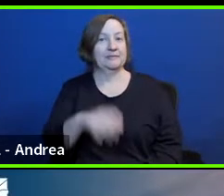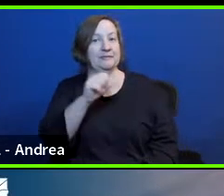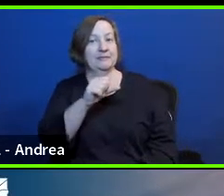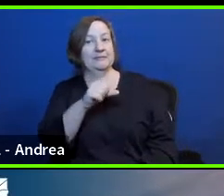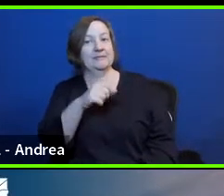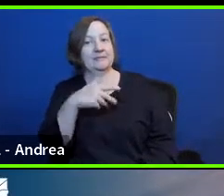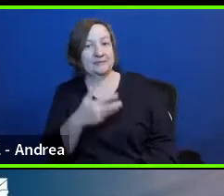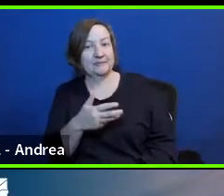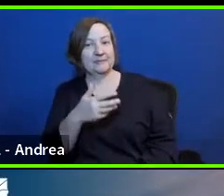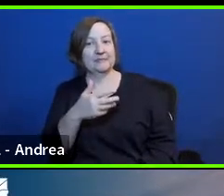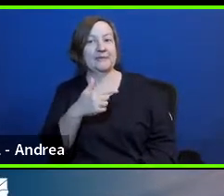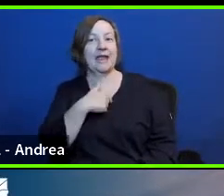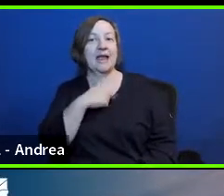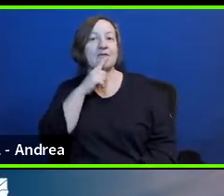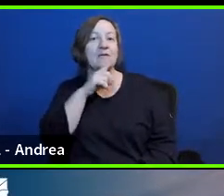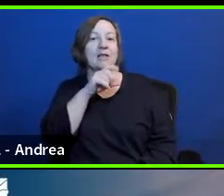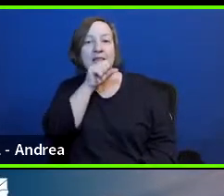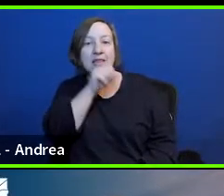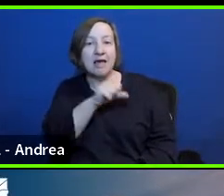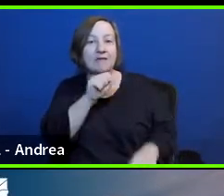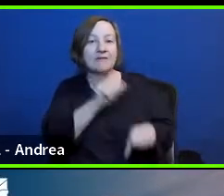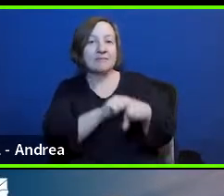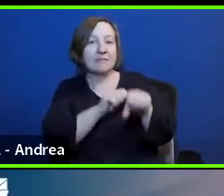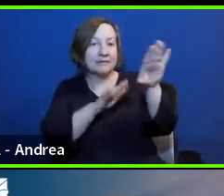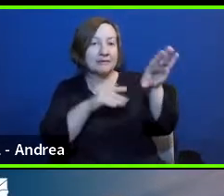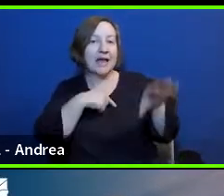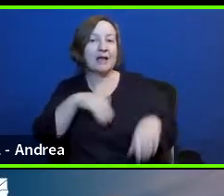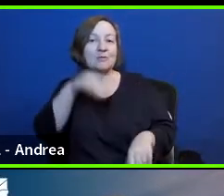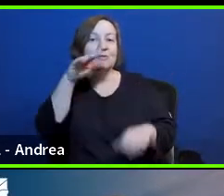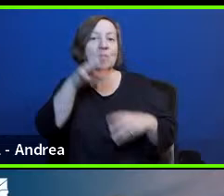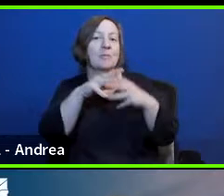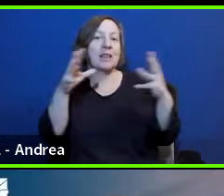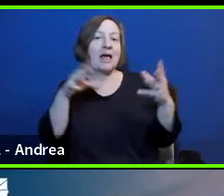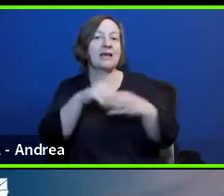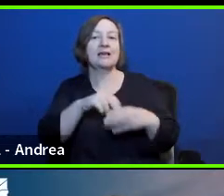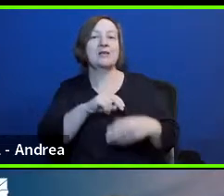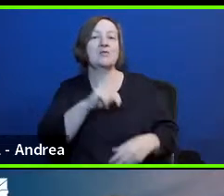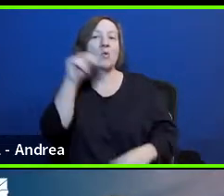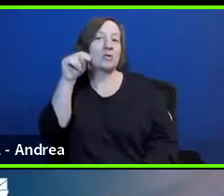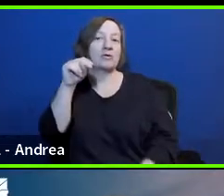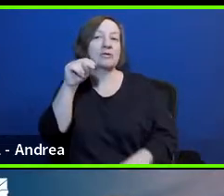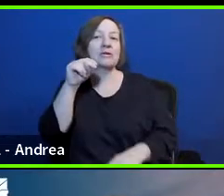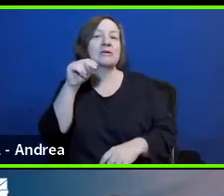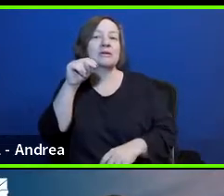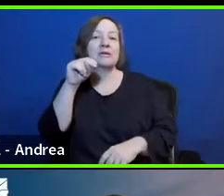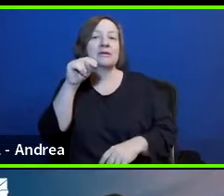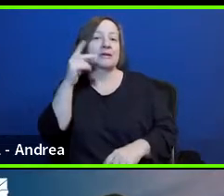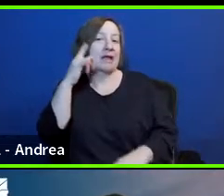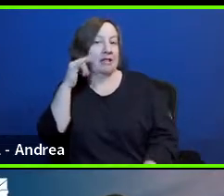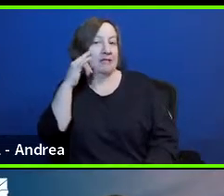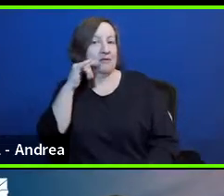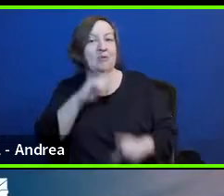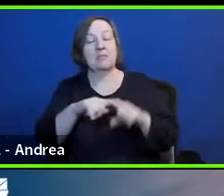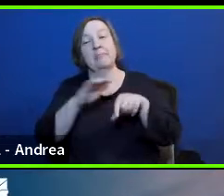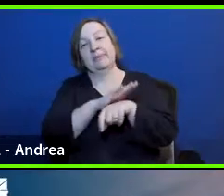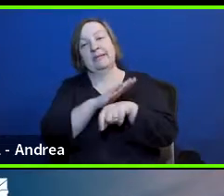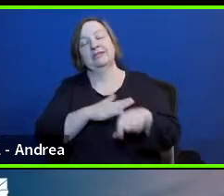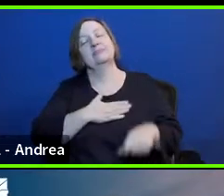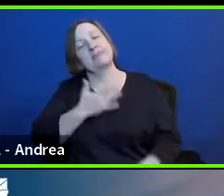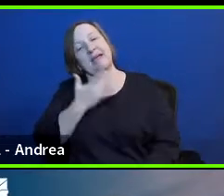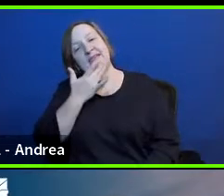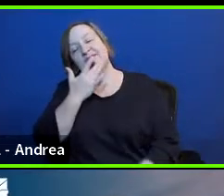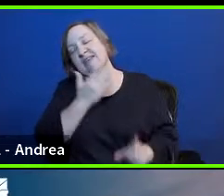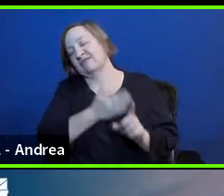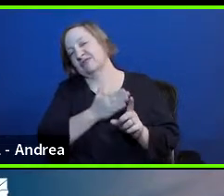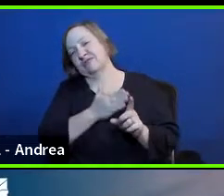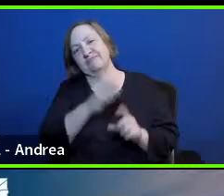Yeah, I really love mountains. I grew up around a lot of them in Northern California, but beaches are definitely my favorite by